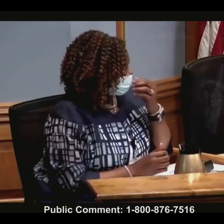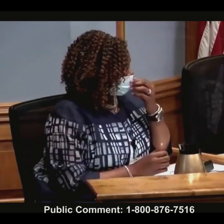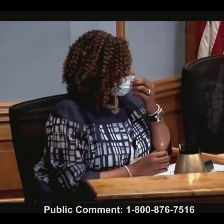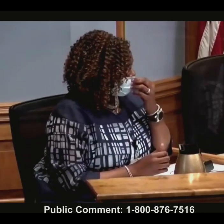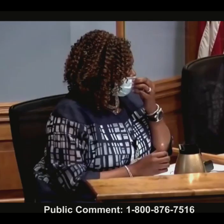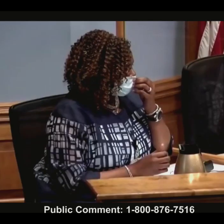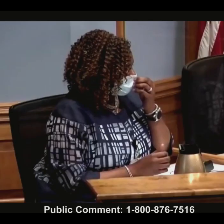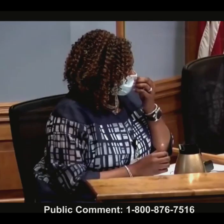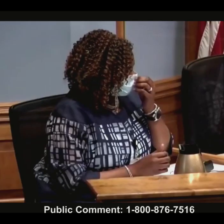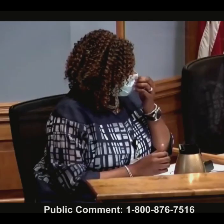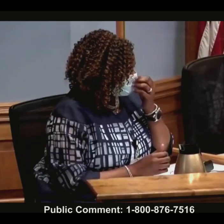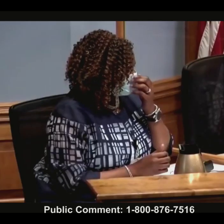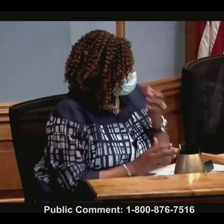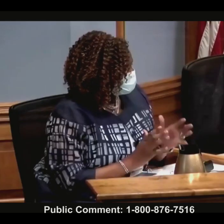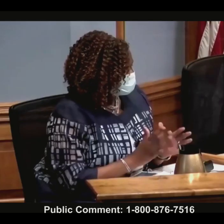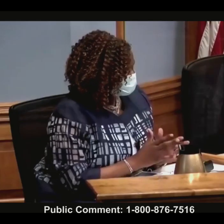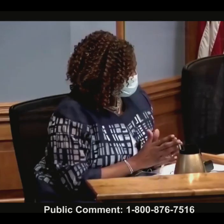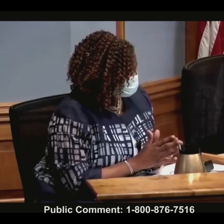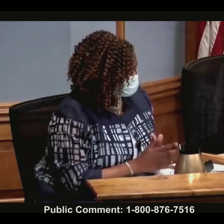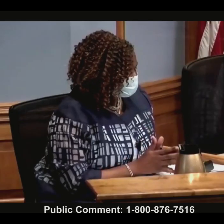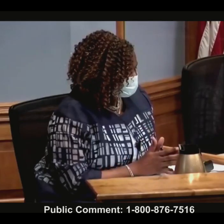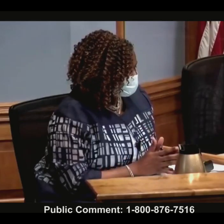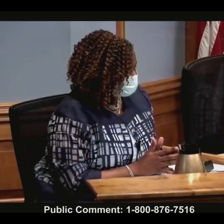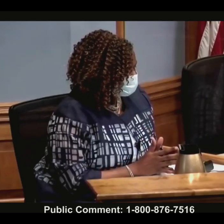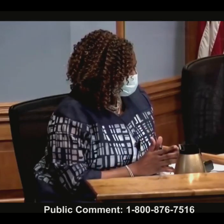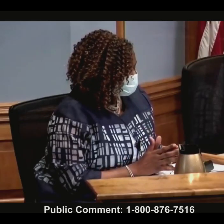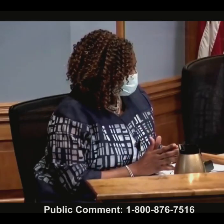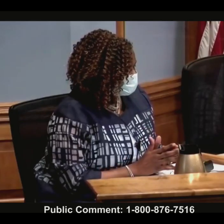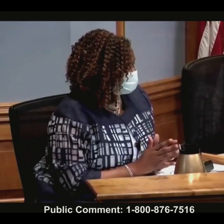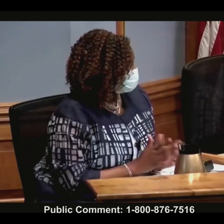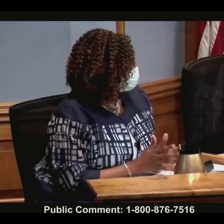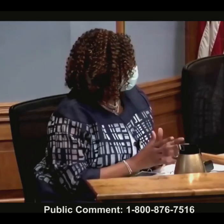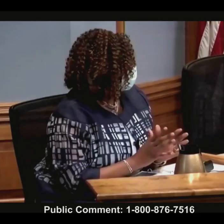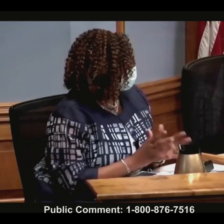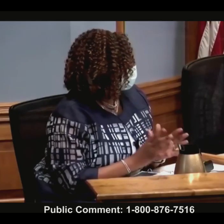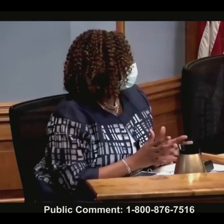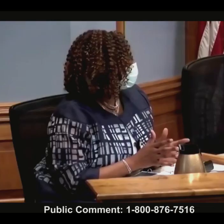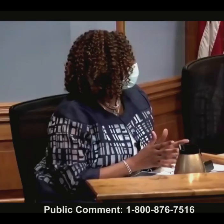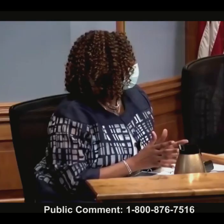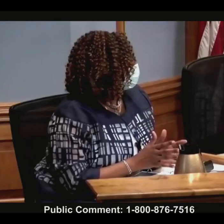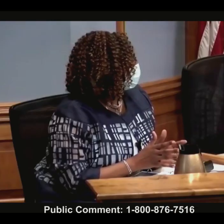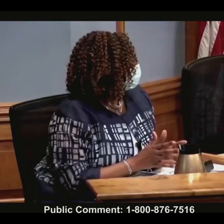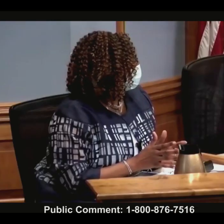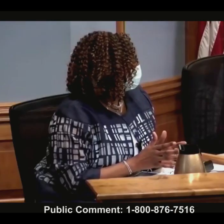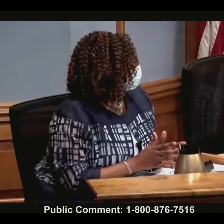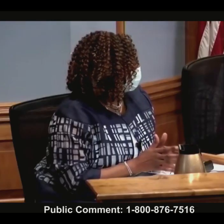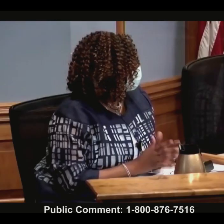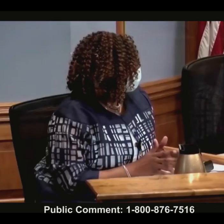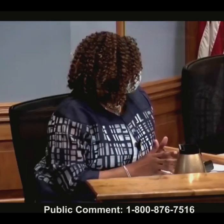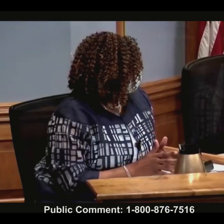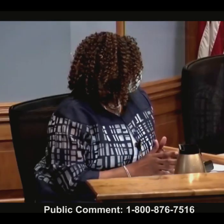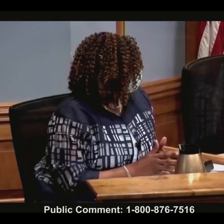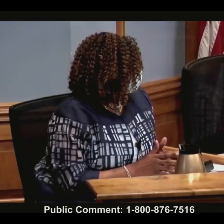so just want to just say how individuals like him take